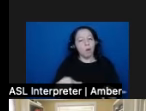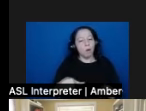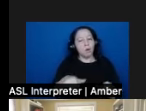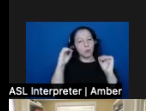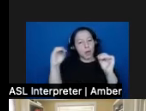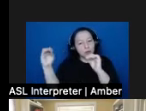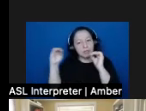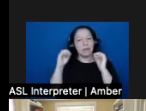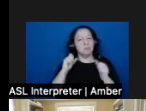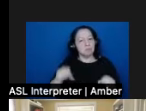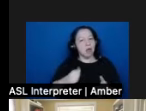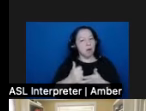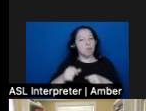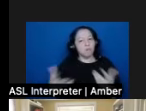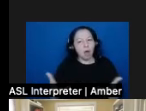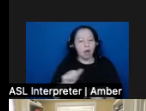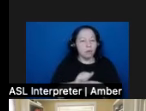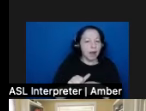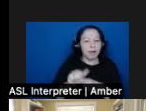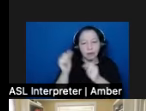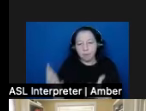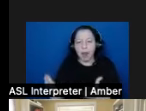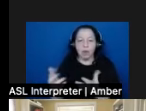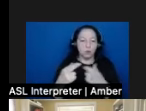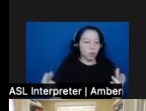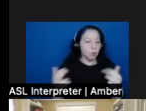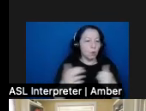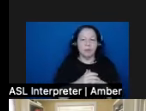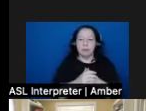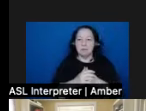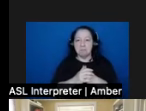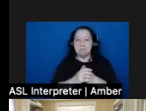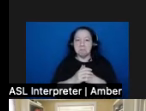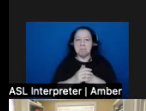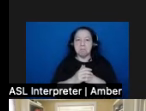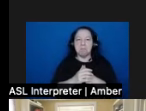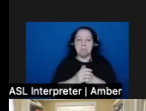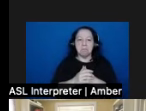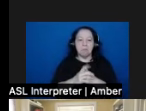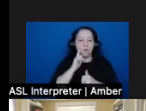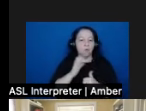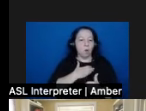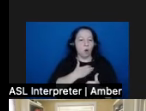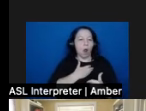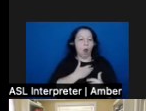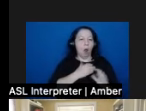help provide that training and information and resources, for our partners, right, who are in